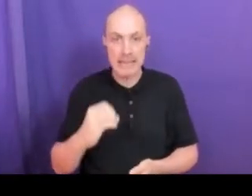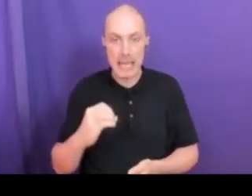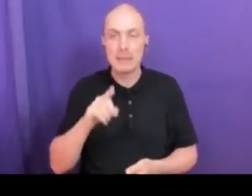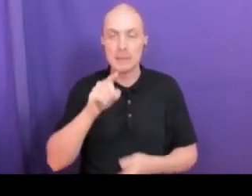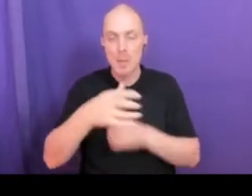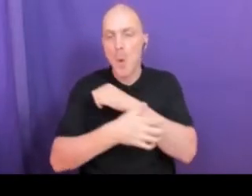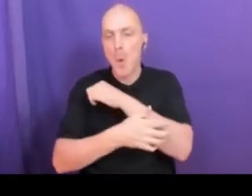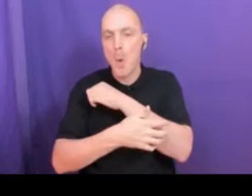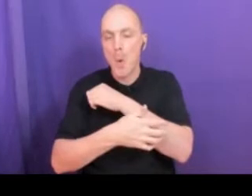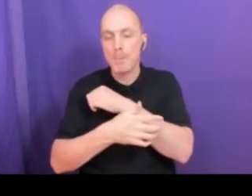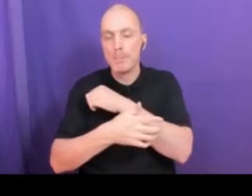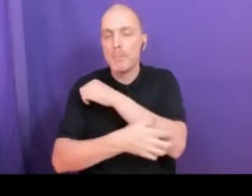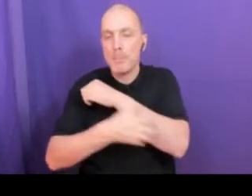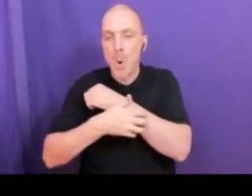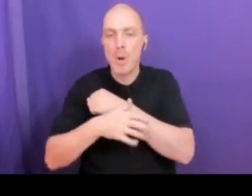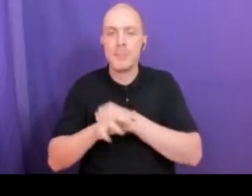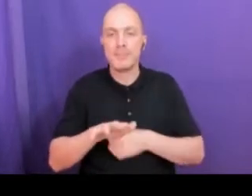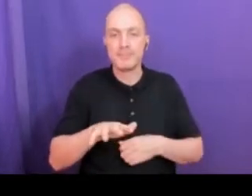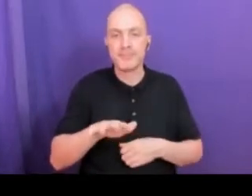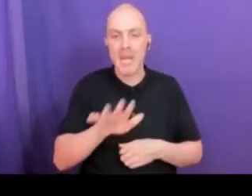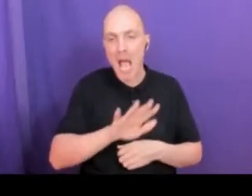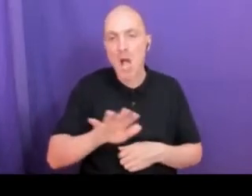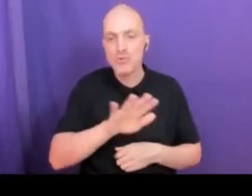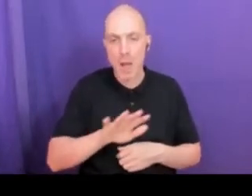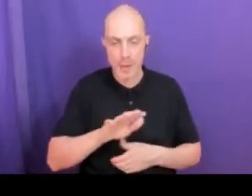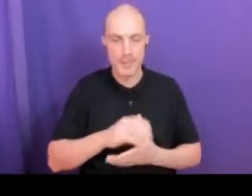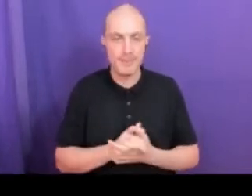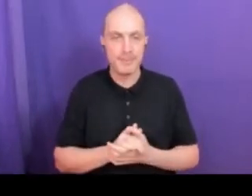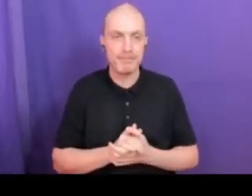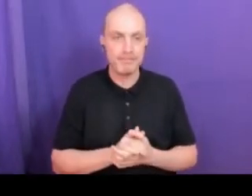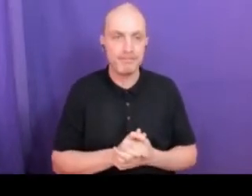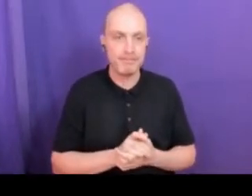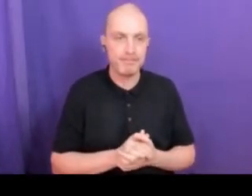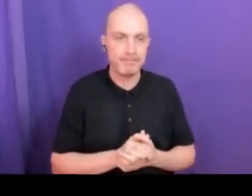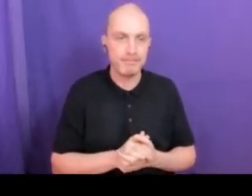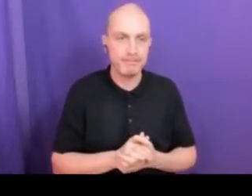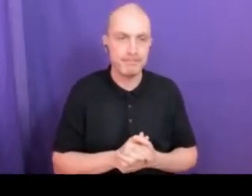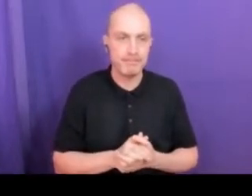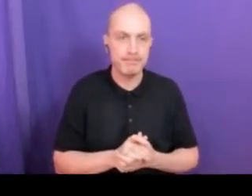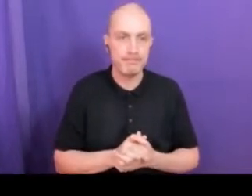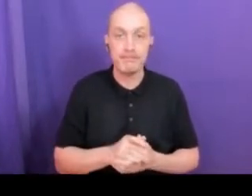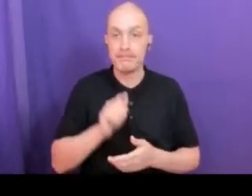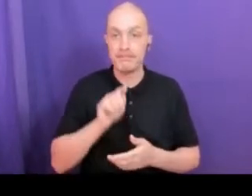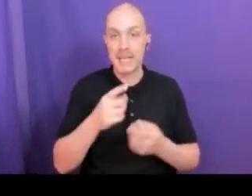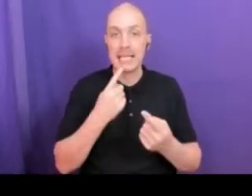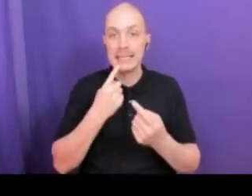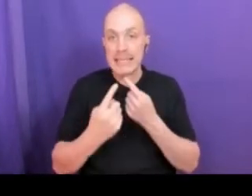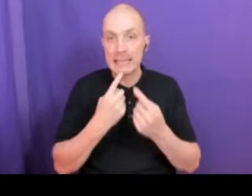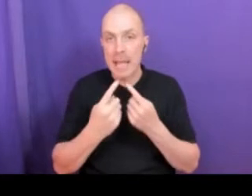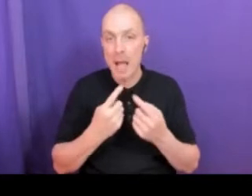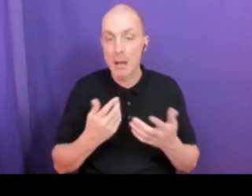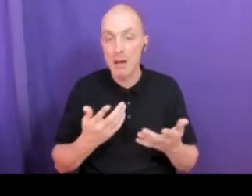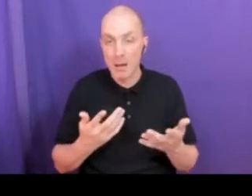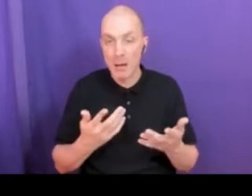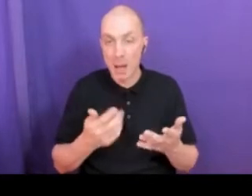opposed to less deprived areas. Those data were derived from the postcode that we asked for in the eligibility